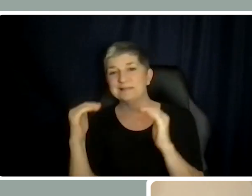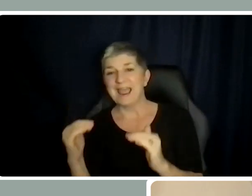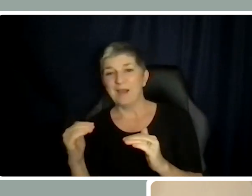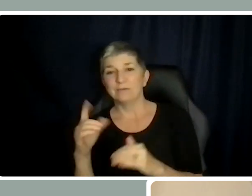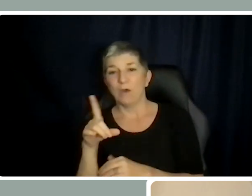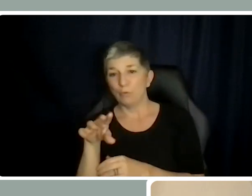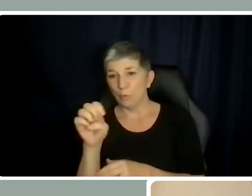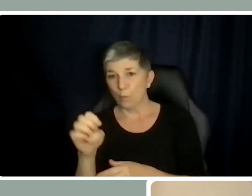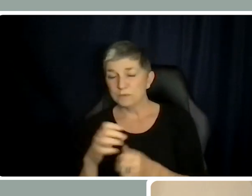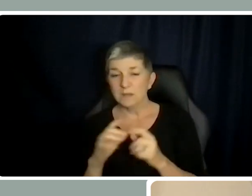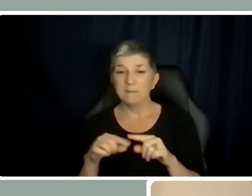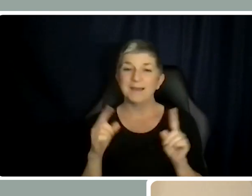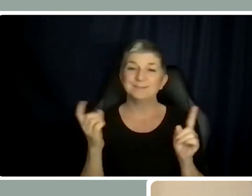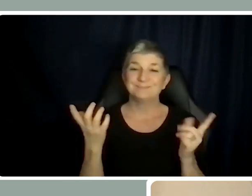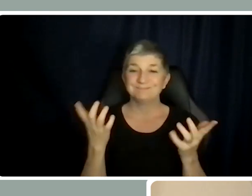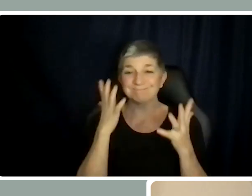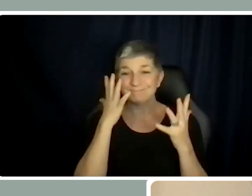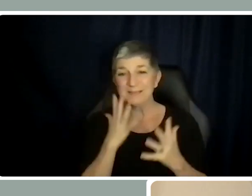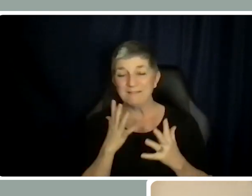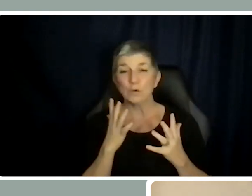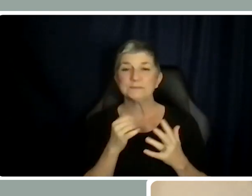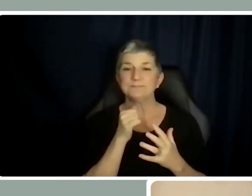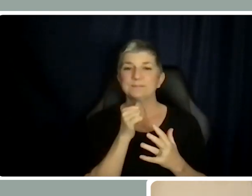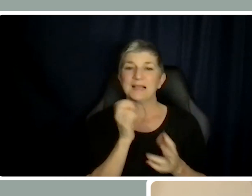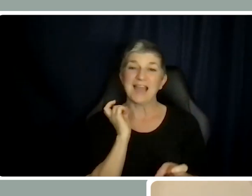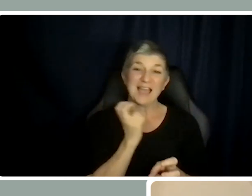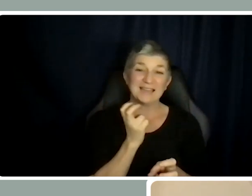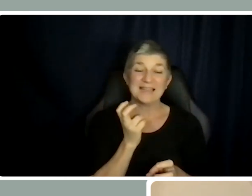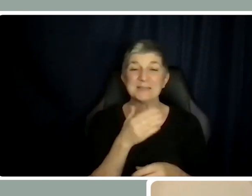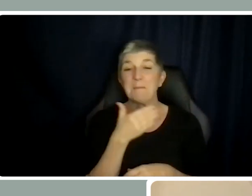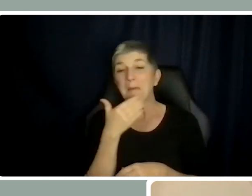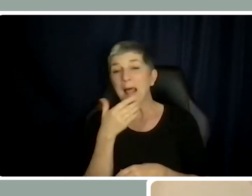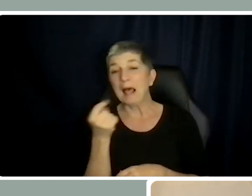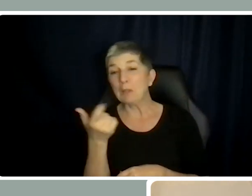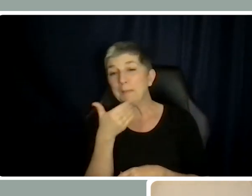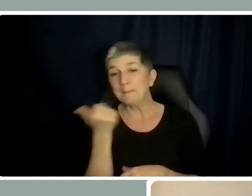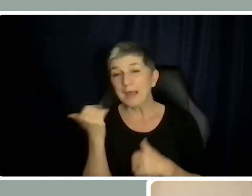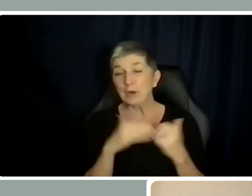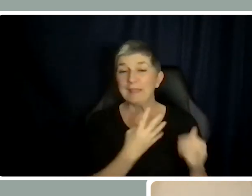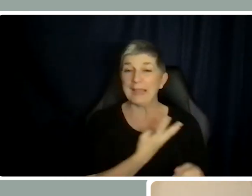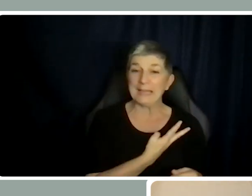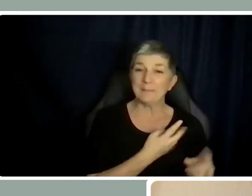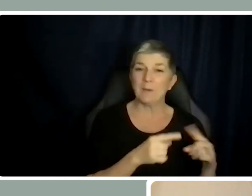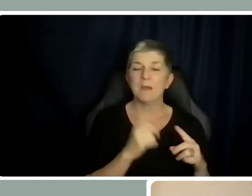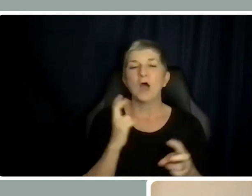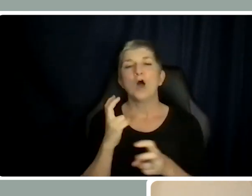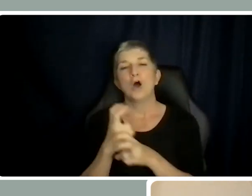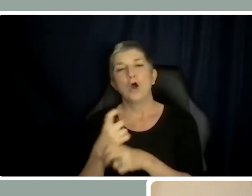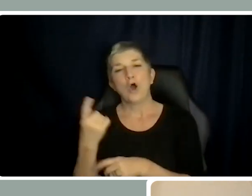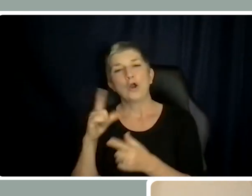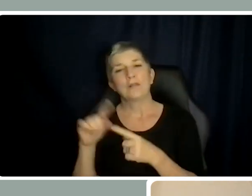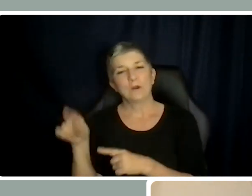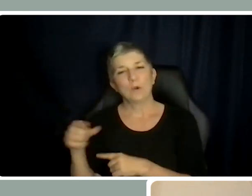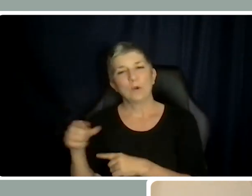dose. But yeah, unfortunately, it's usually not as hard as chemo, but it's definitely harder than just